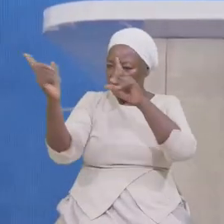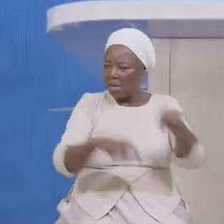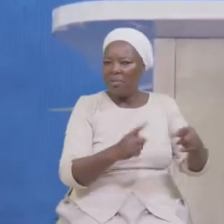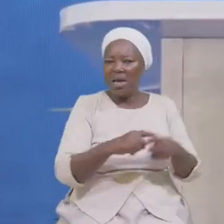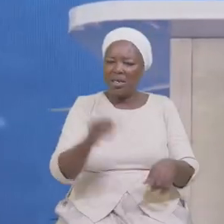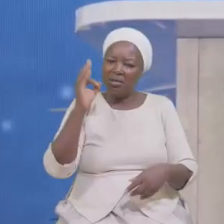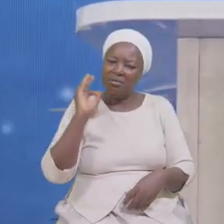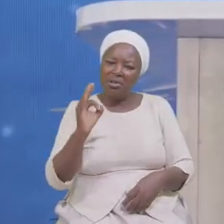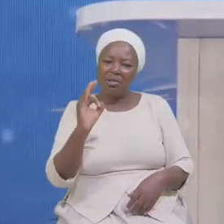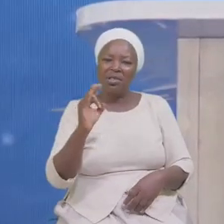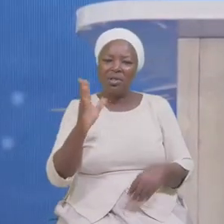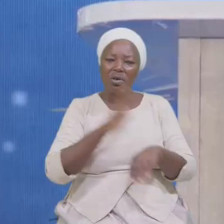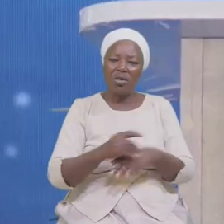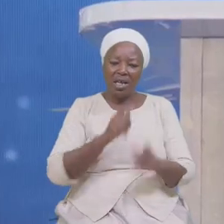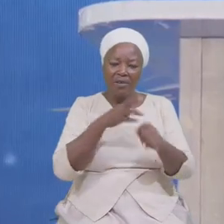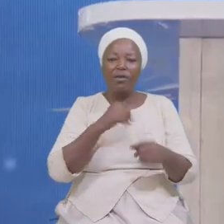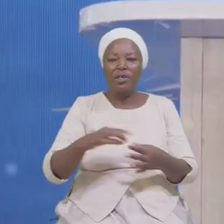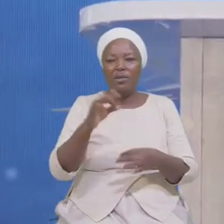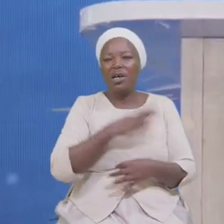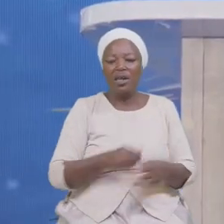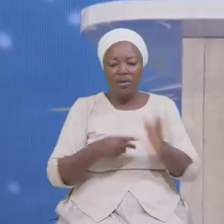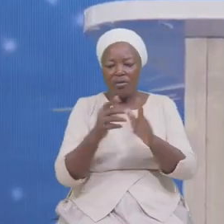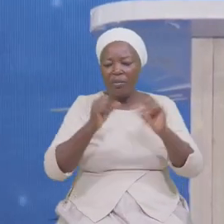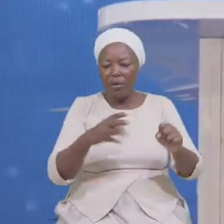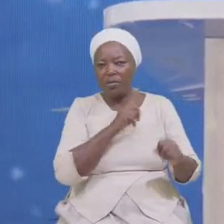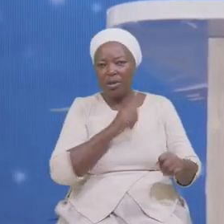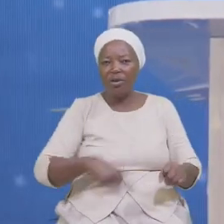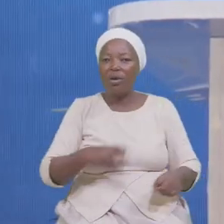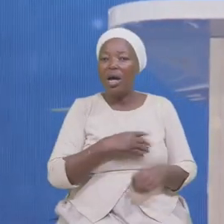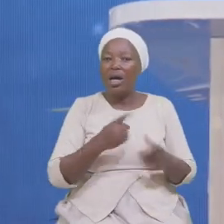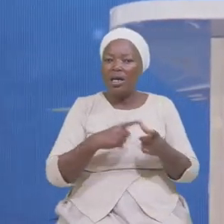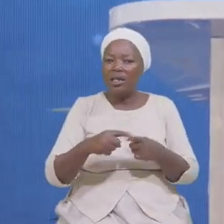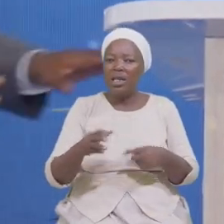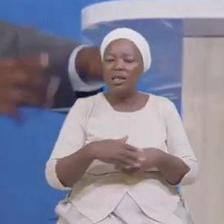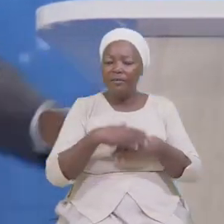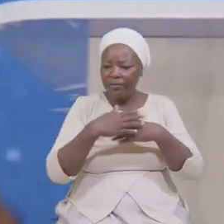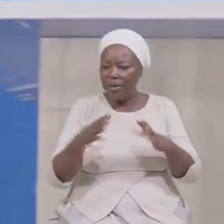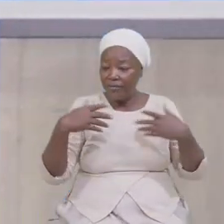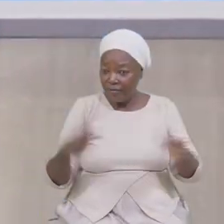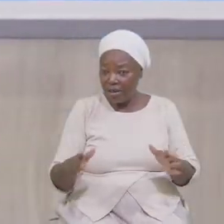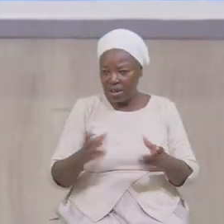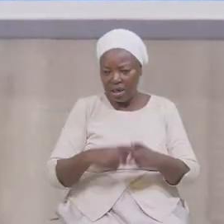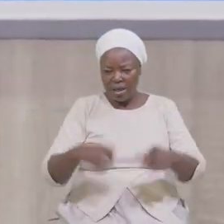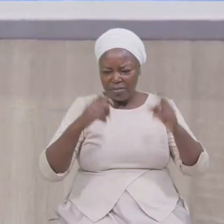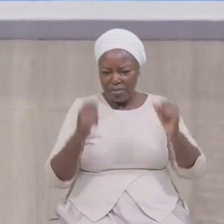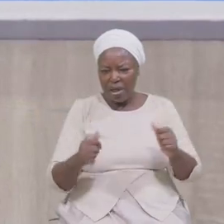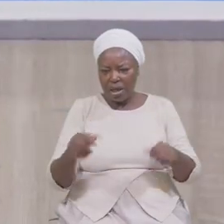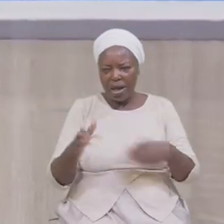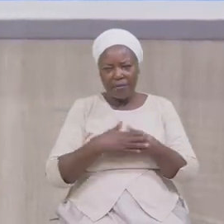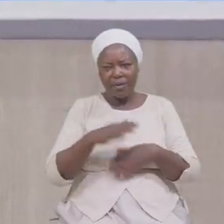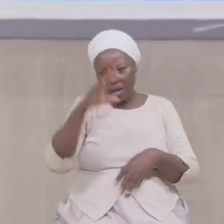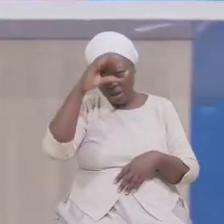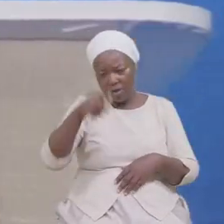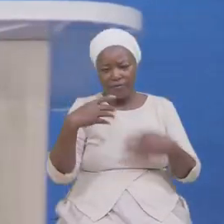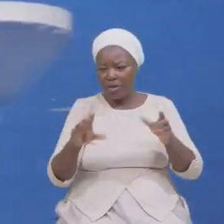of the power of God. This is where I'm going now. Immediately after I finished, I was going like this. A minister came to see